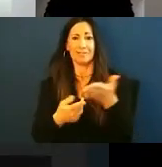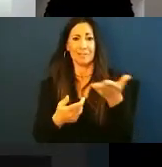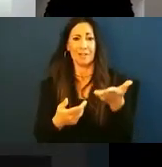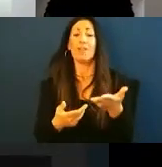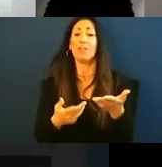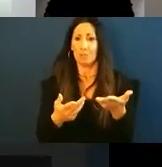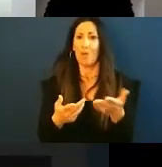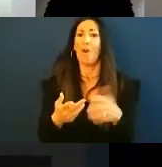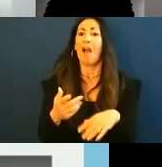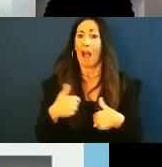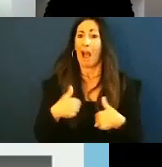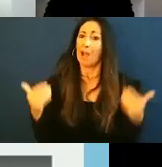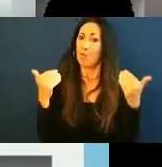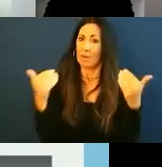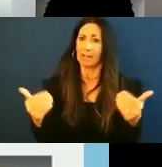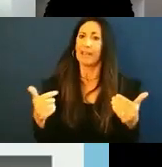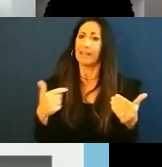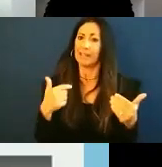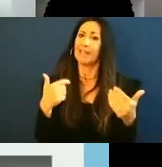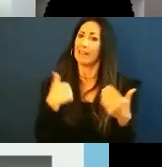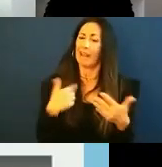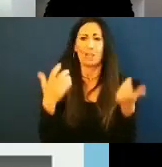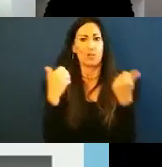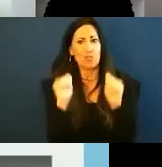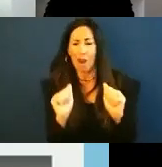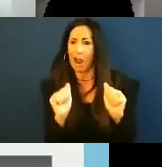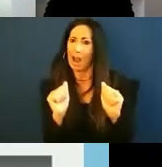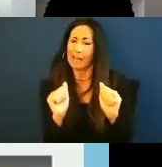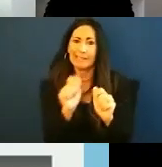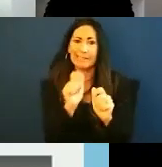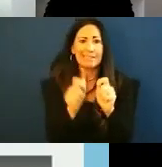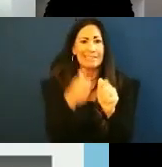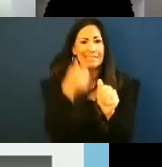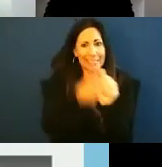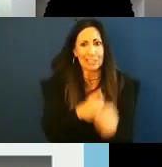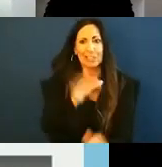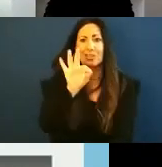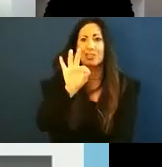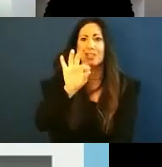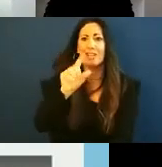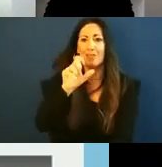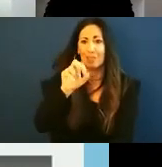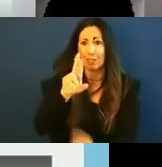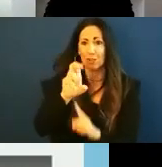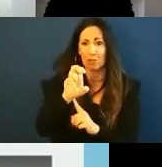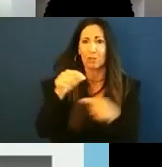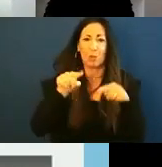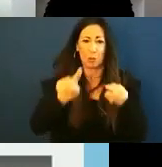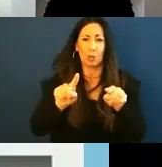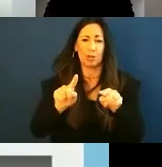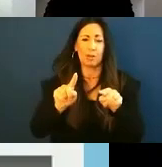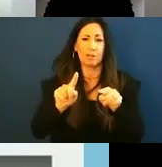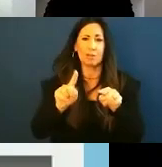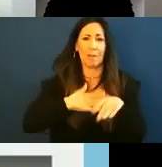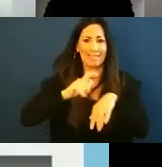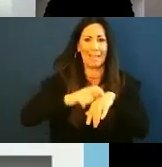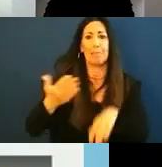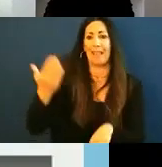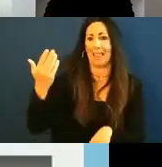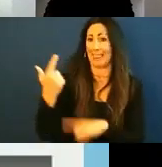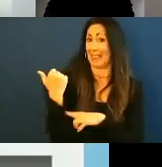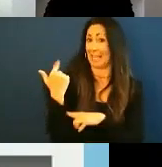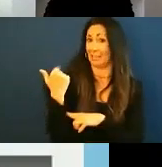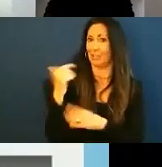So I went ahead and I tried every single feature that I could in the time that I had last year. And that's how